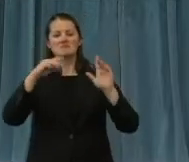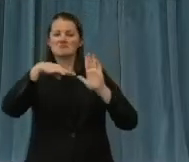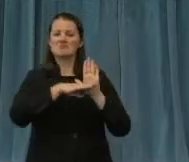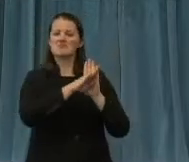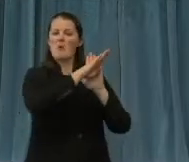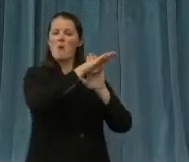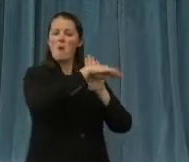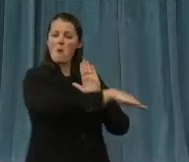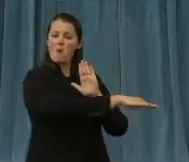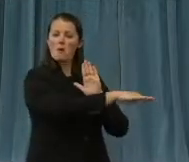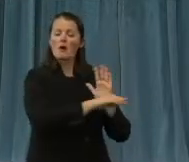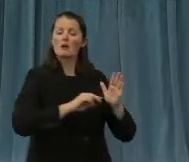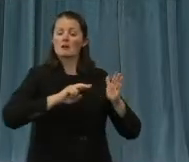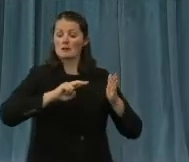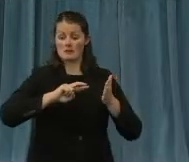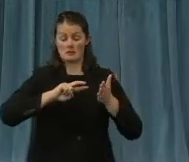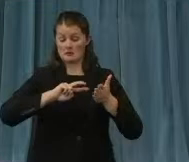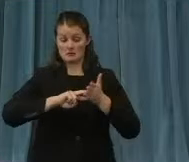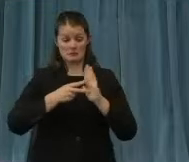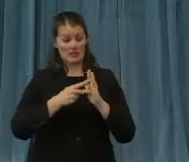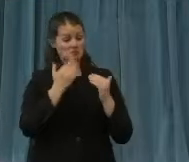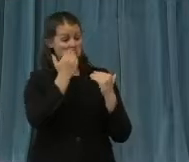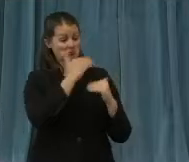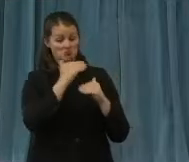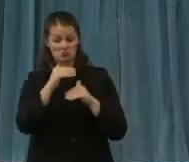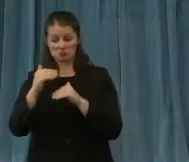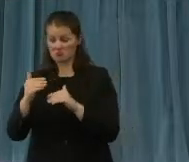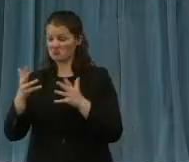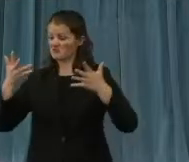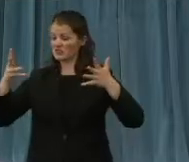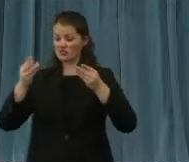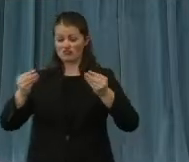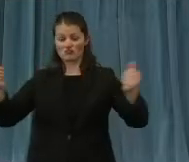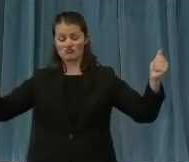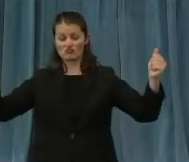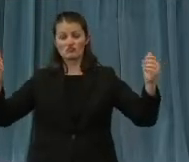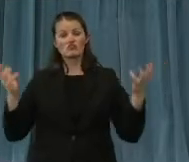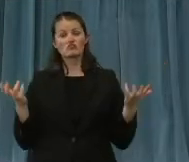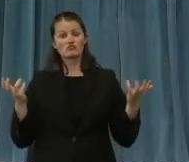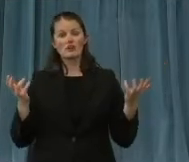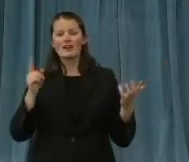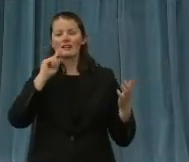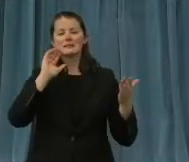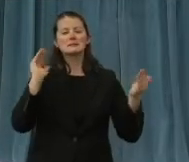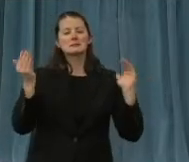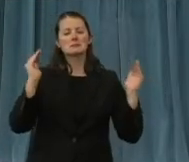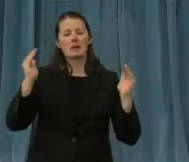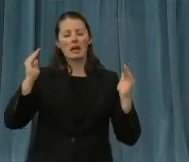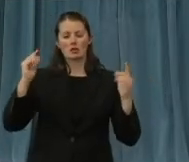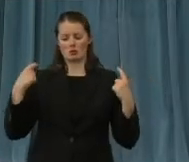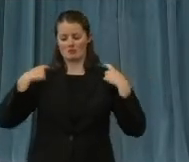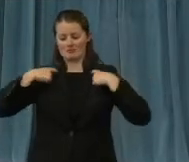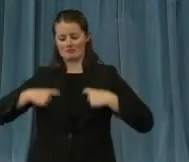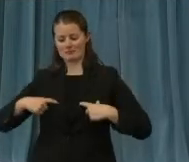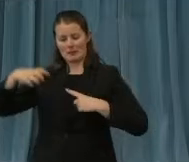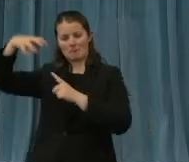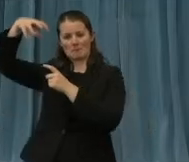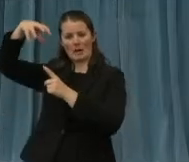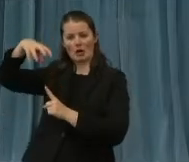like arguing that a parachute has slowed our rate of descent so we can take it off now. We cannot take off the